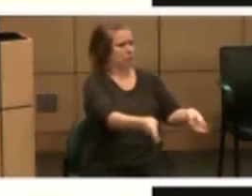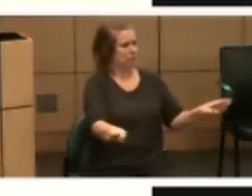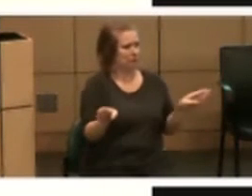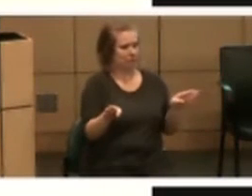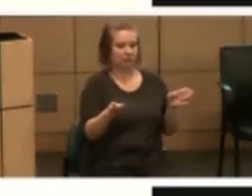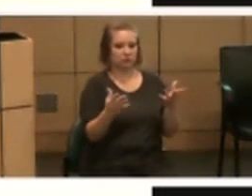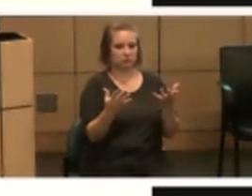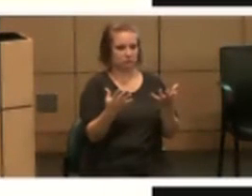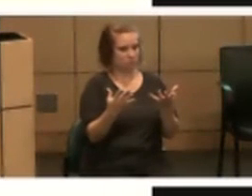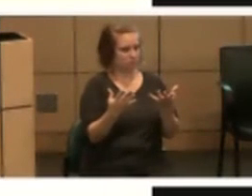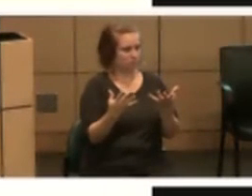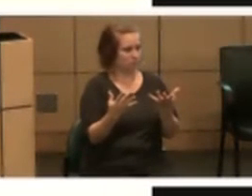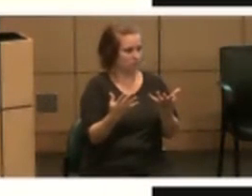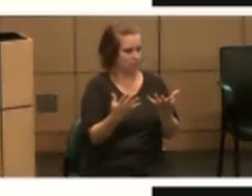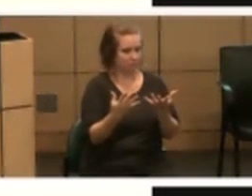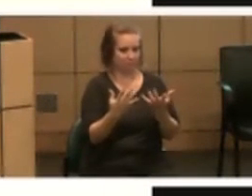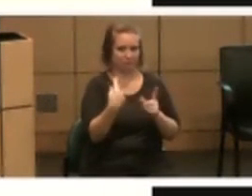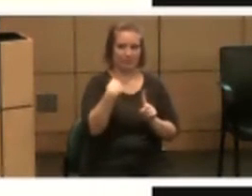with